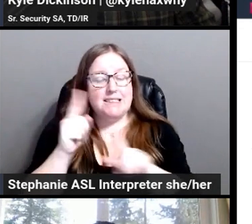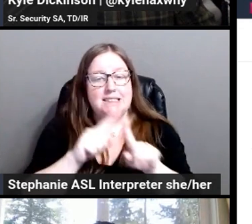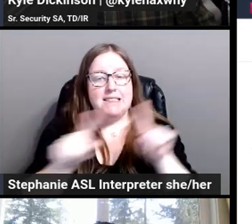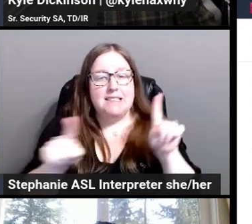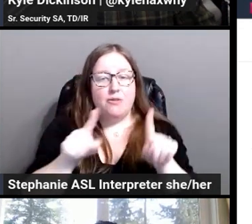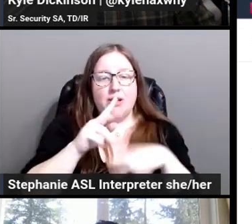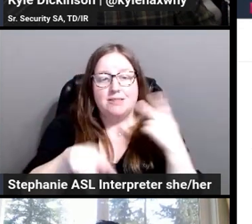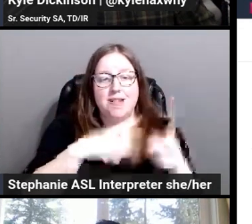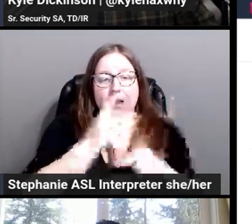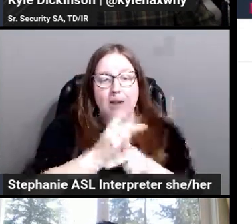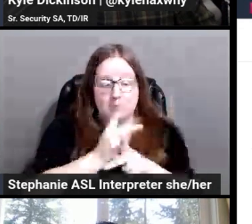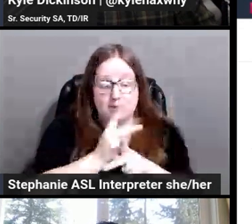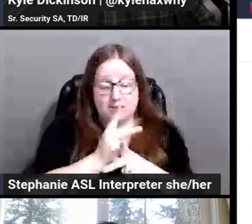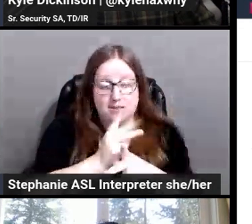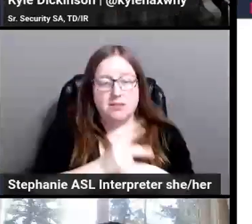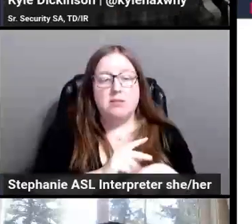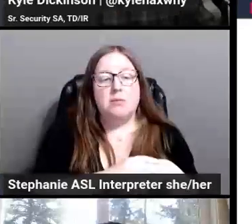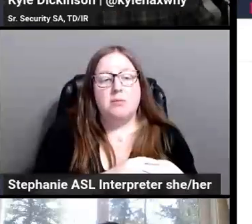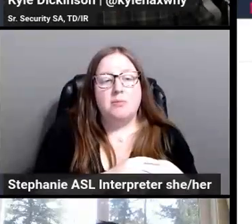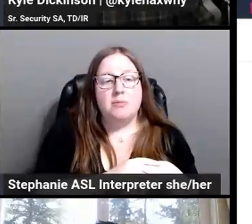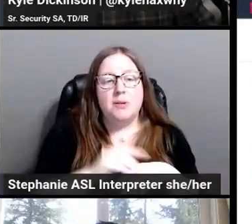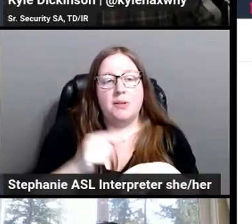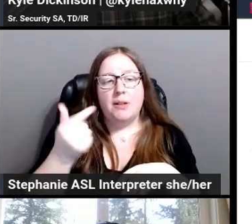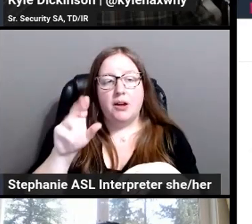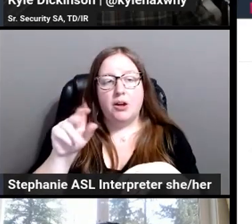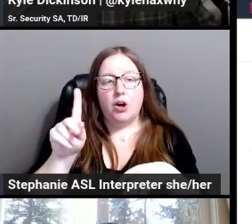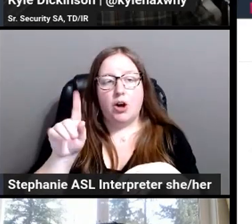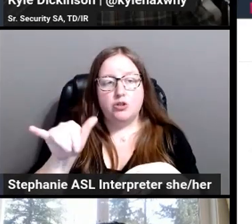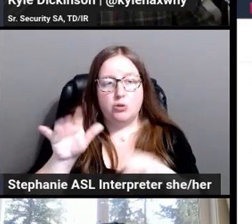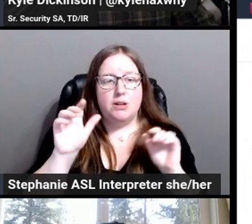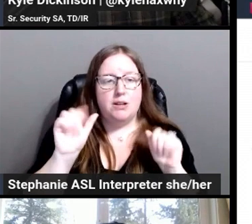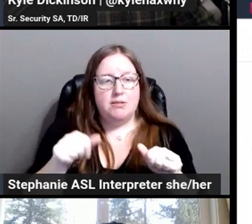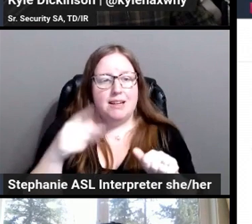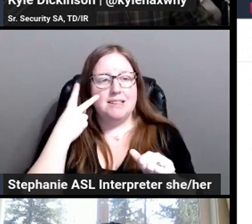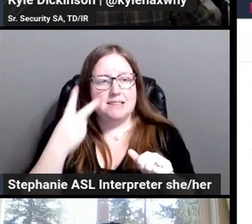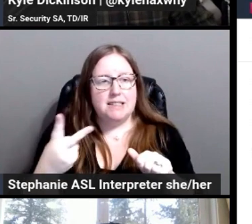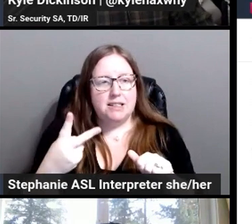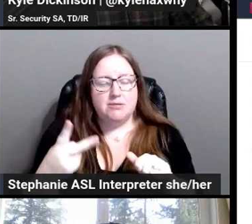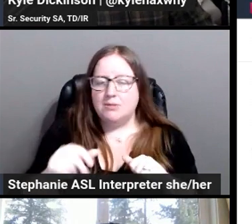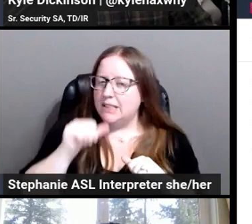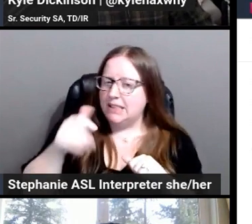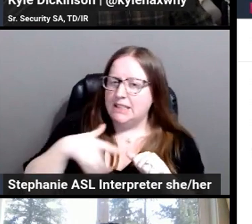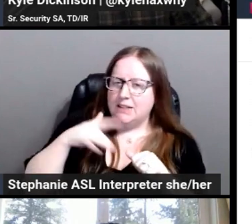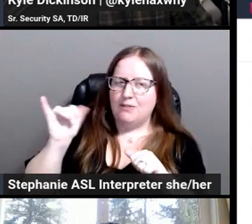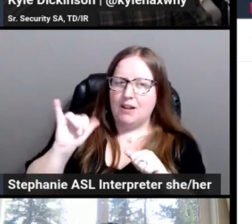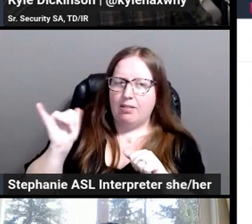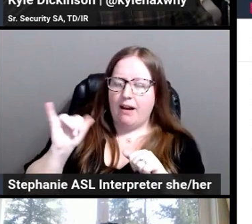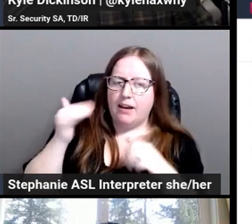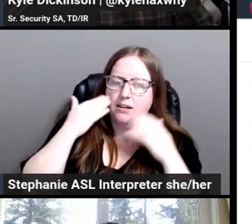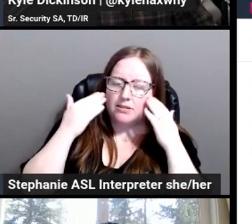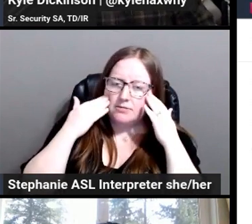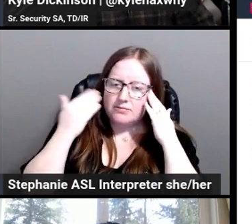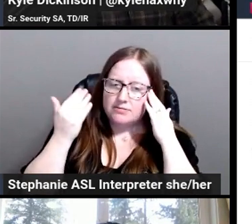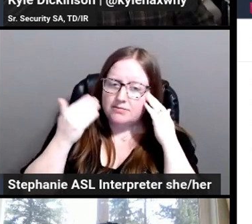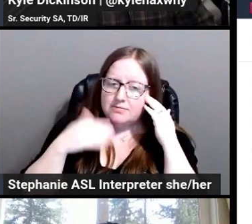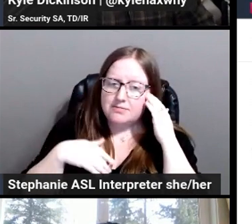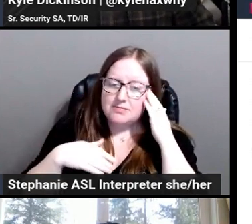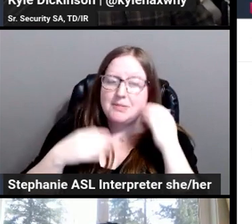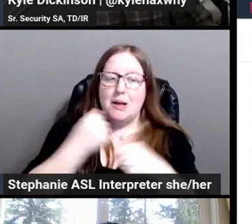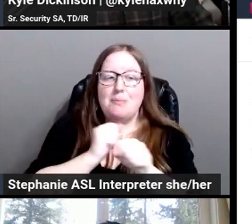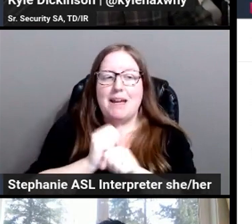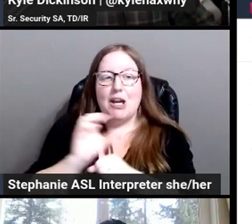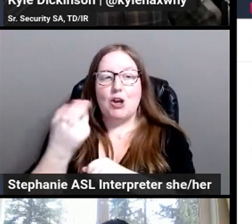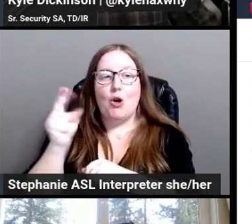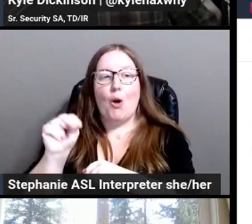types that GuardDuty is able to produce. Didn't feel like making your own findings.